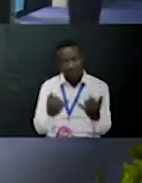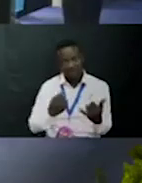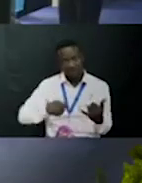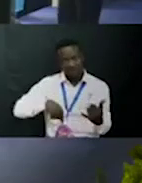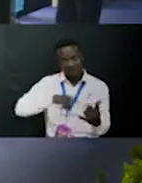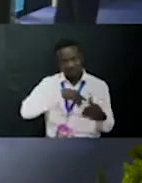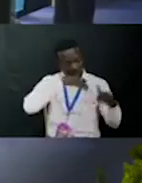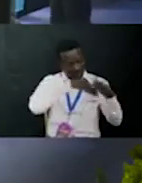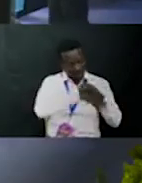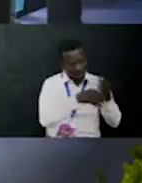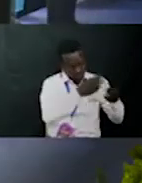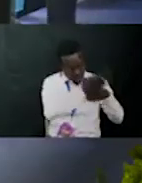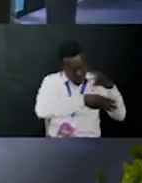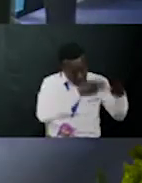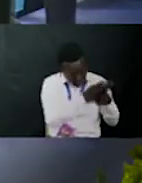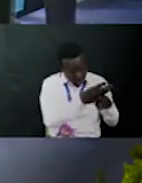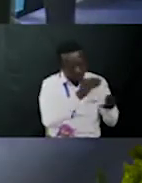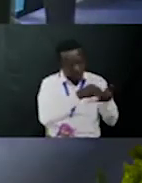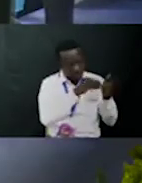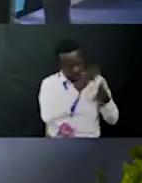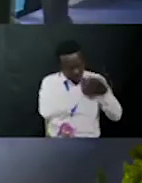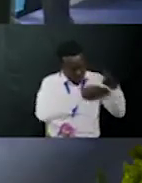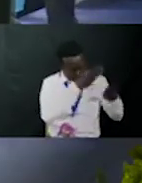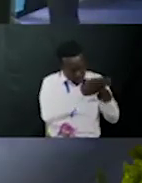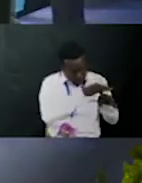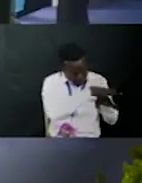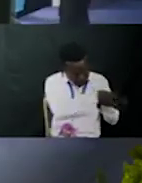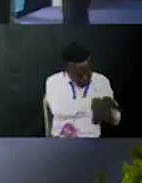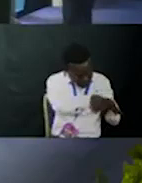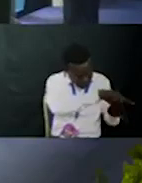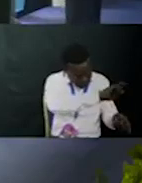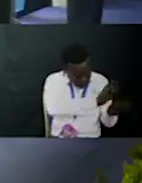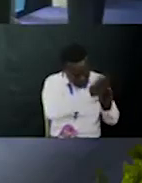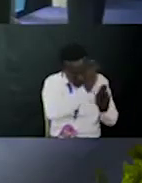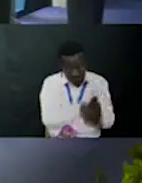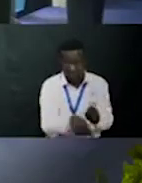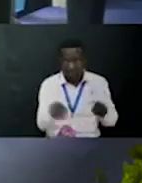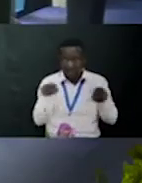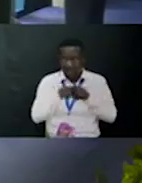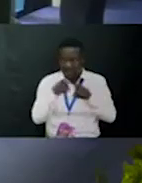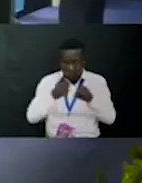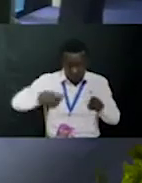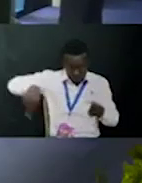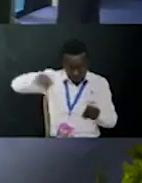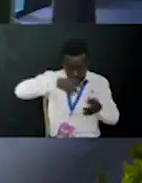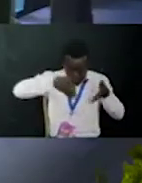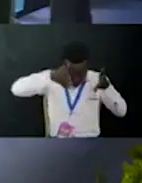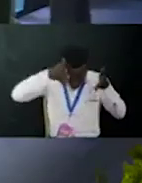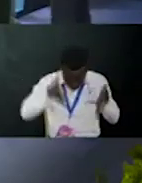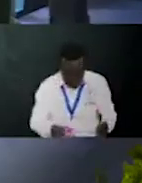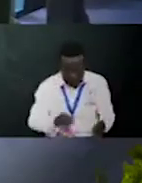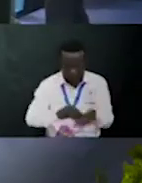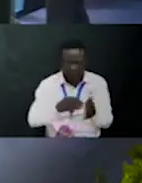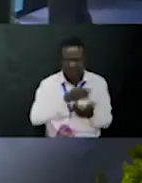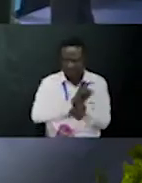Once I am here, and once you are here, there must be a transformation. Our world